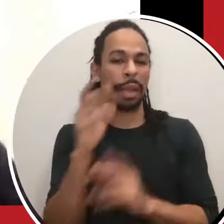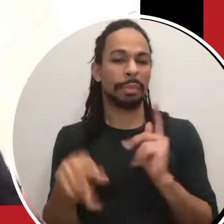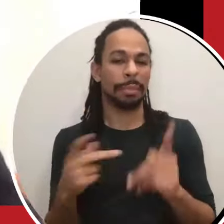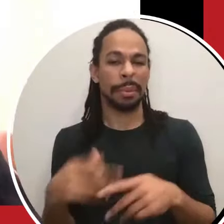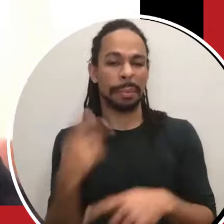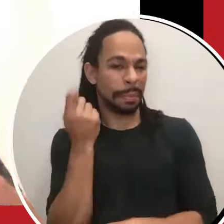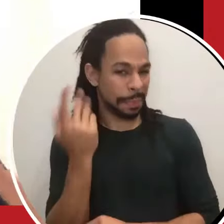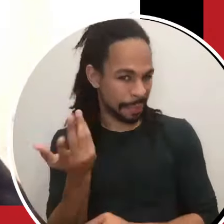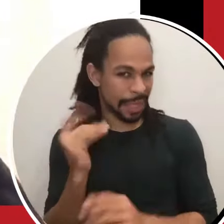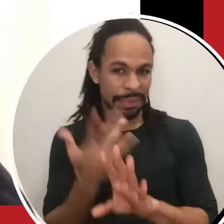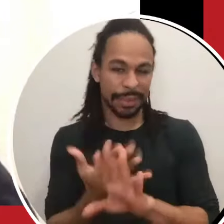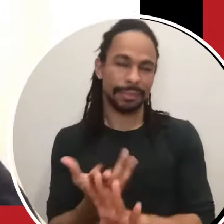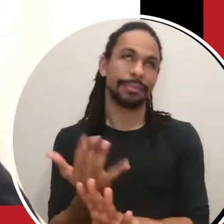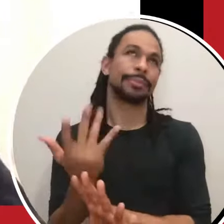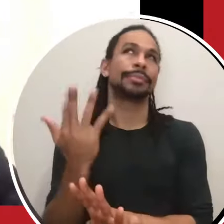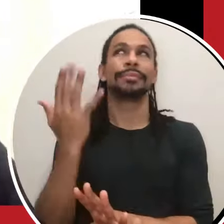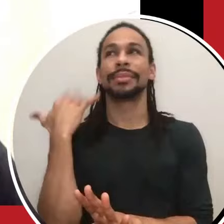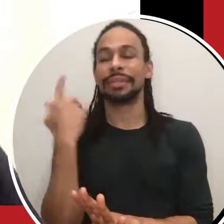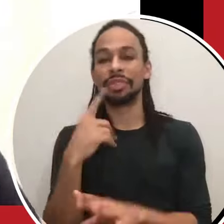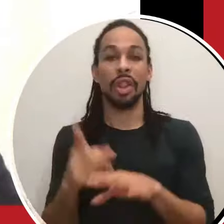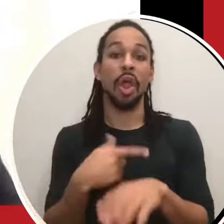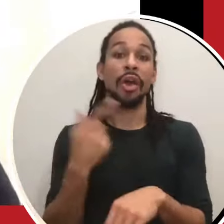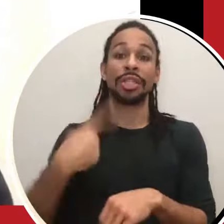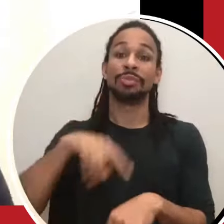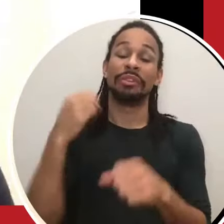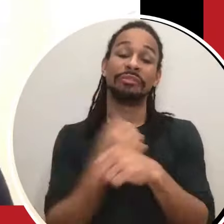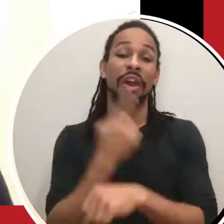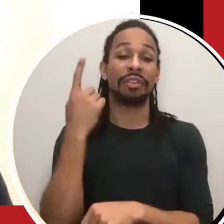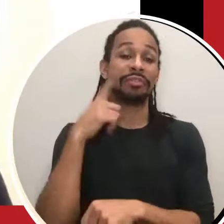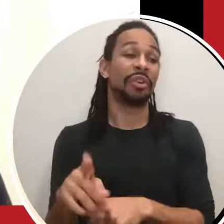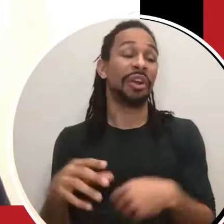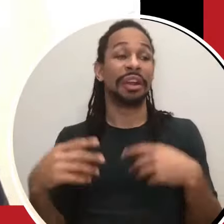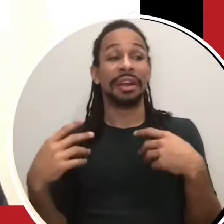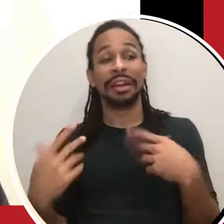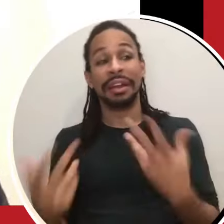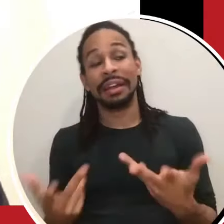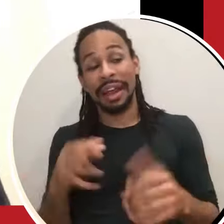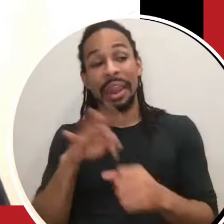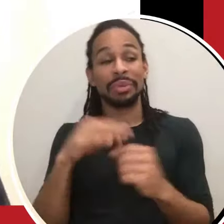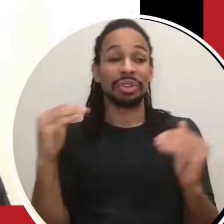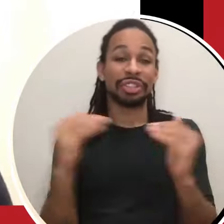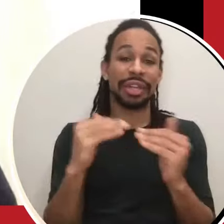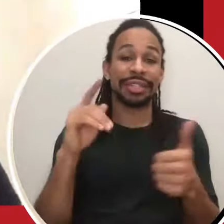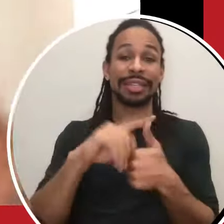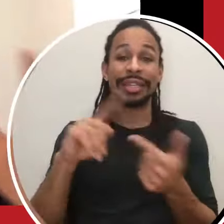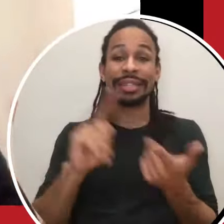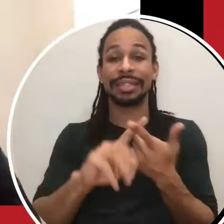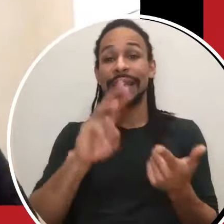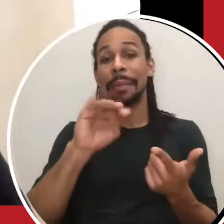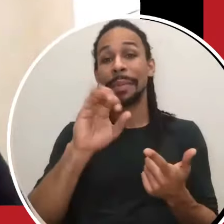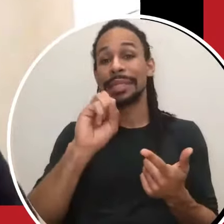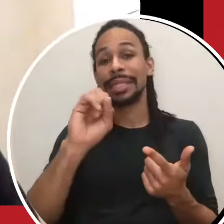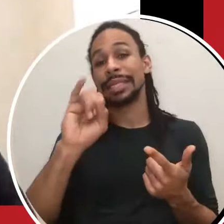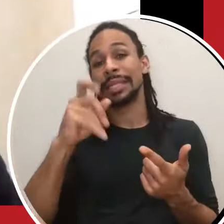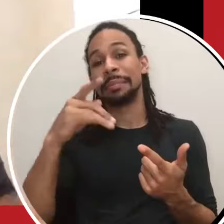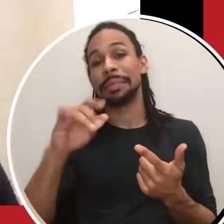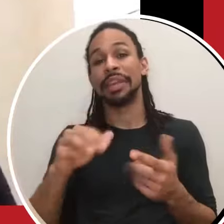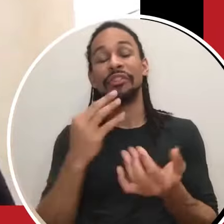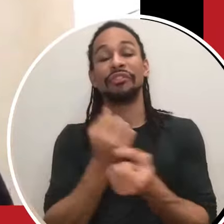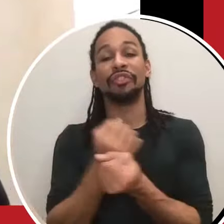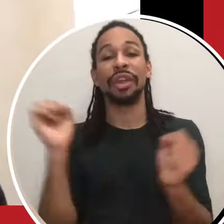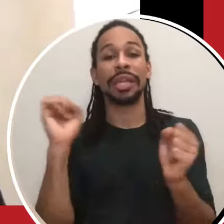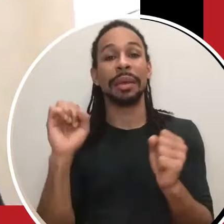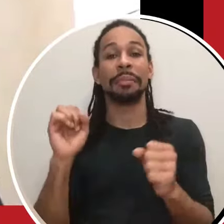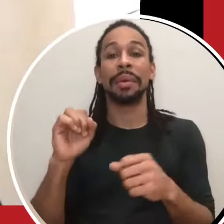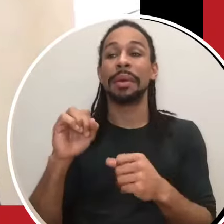for as long as we fought for electoral justice in Reconstruction, or when the Mississippi Freedom Democratic Party was started, or the BNC, the Black